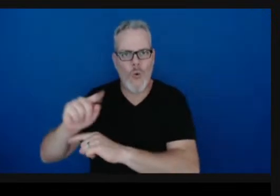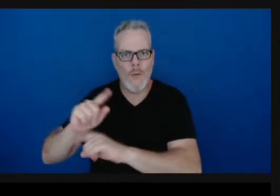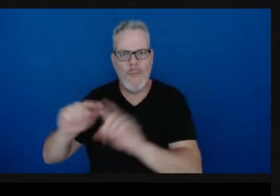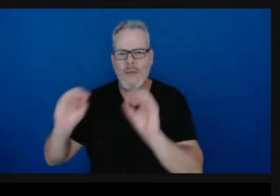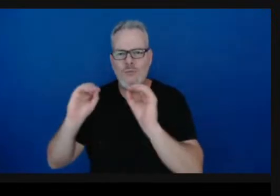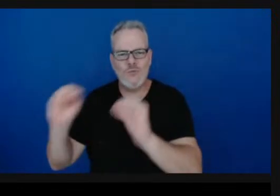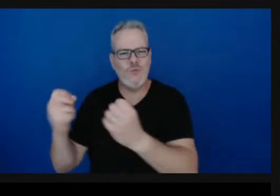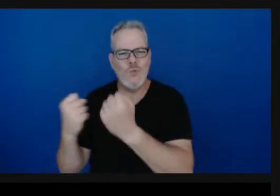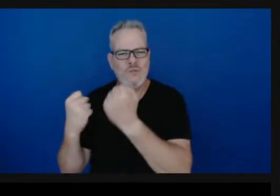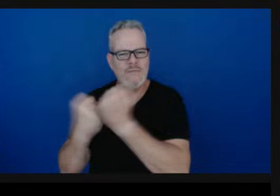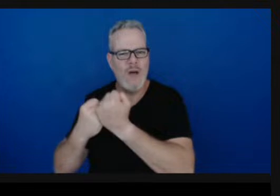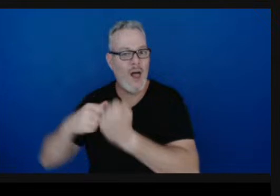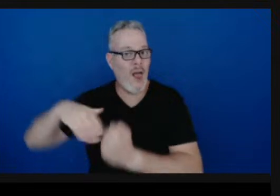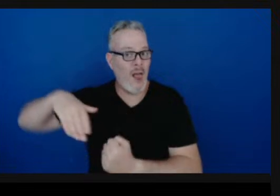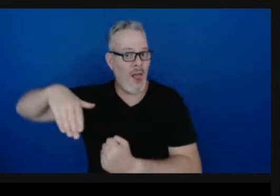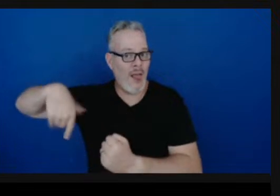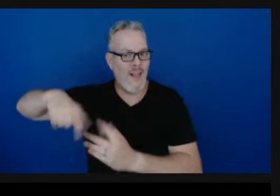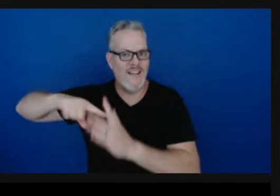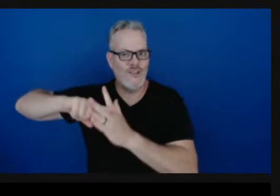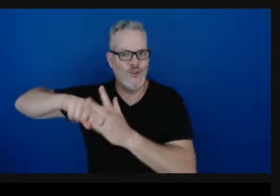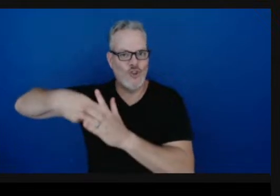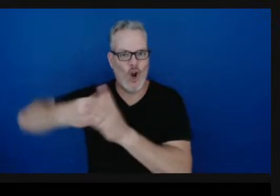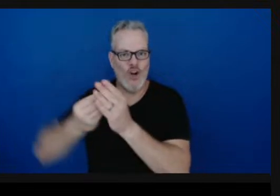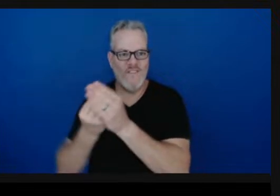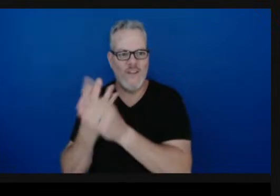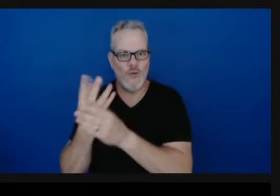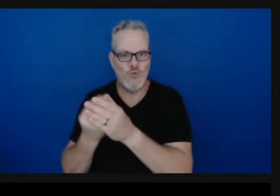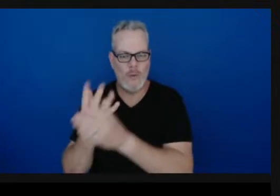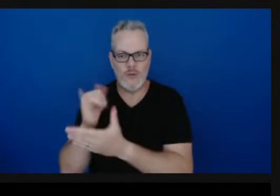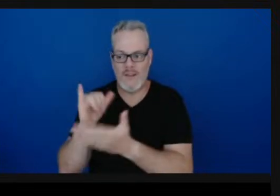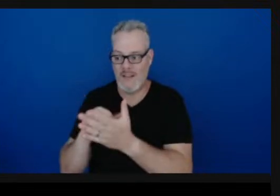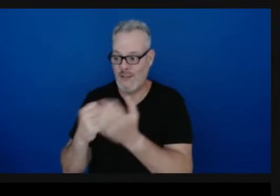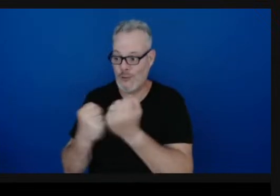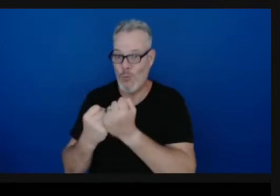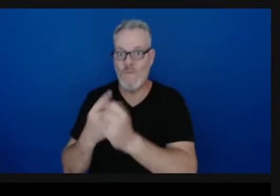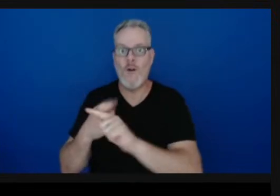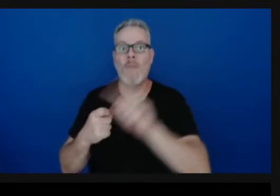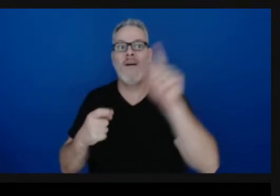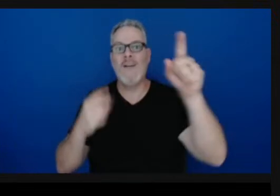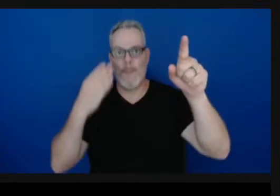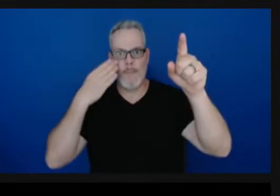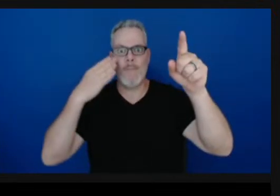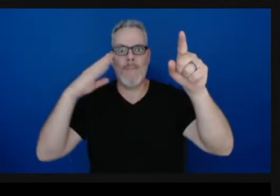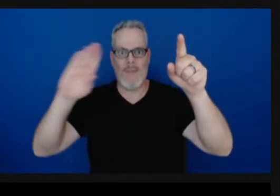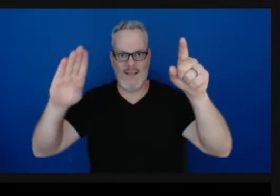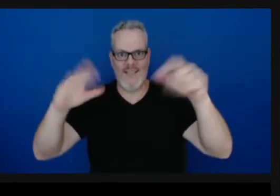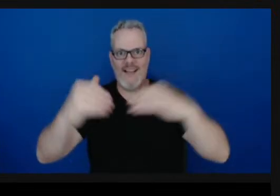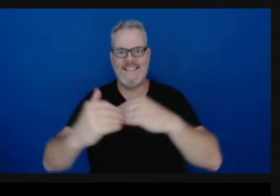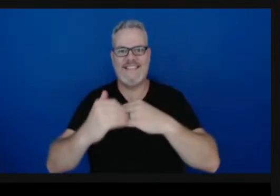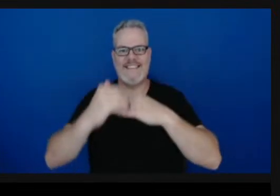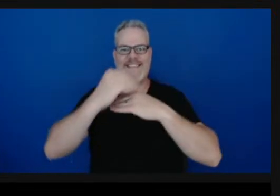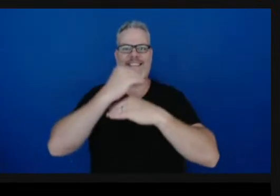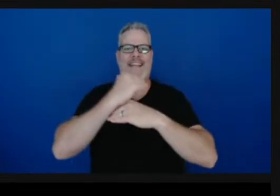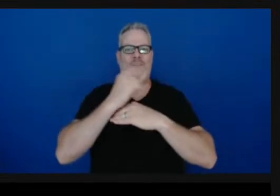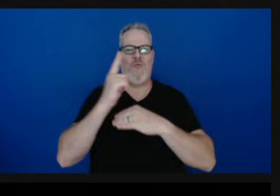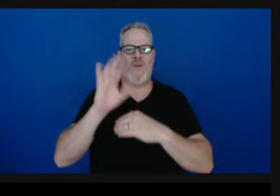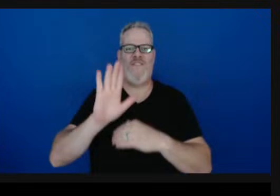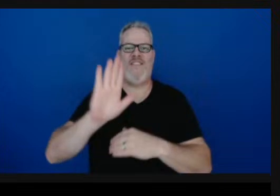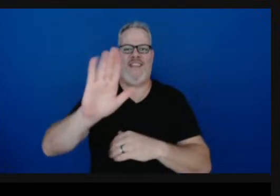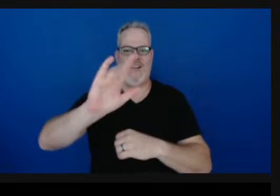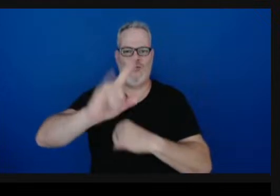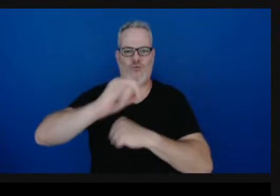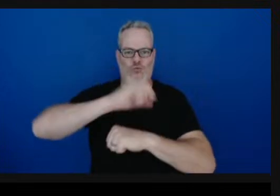support yet, which came from the mainland when their own drone teams got sent over. So that's kind of how it played out in